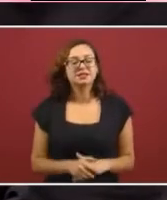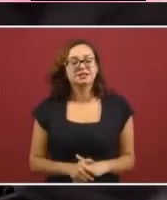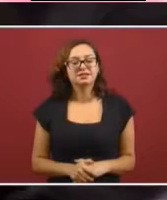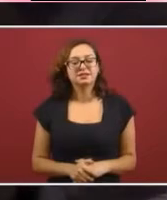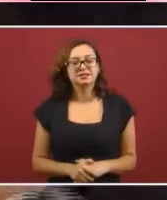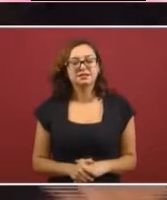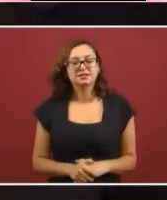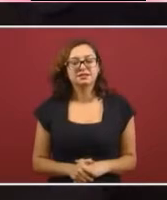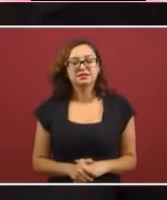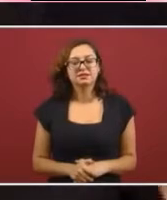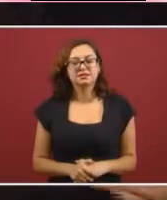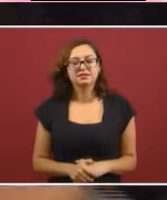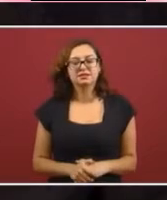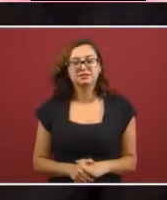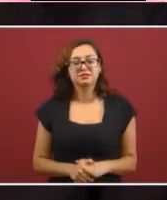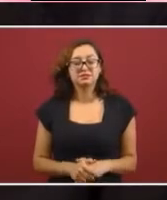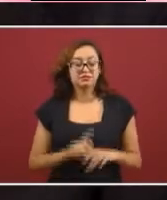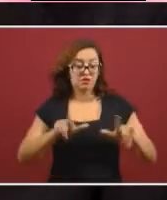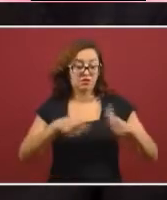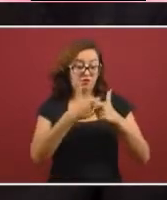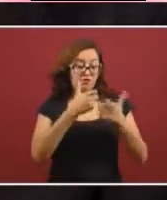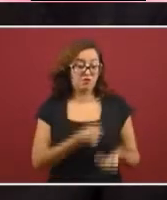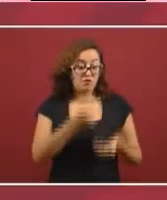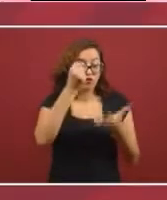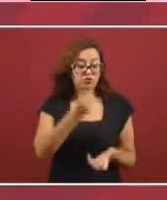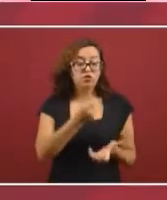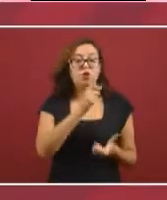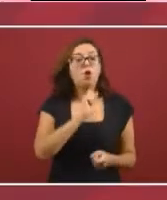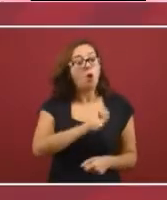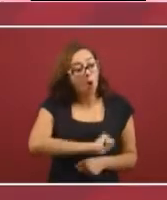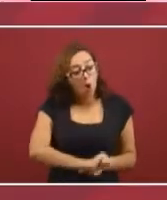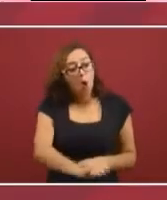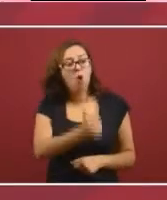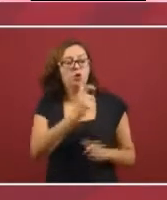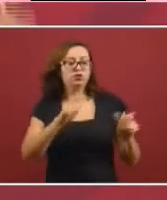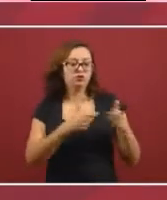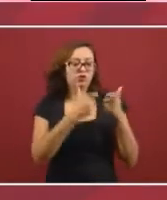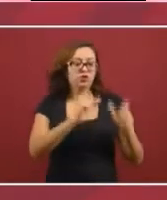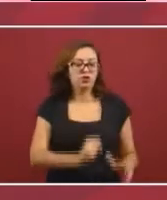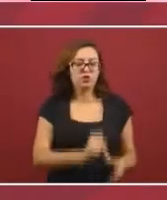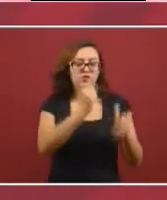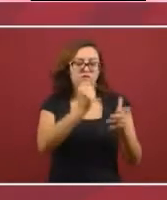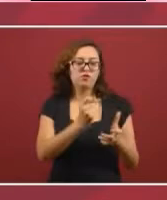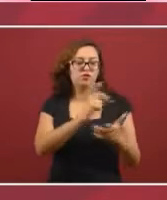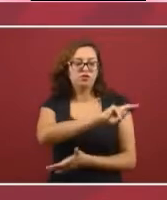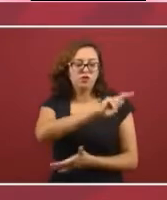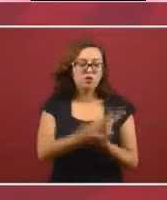had offices, not only in the case of this fund,